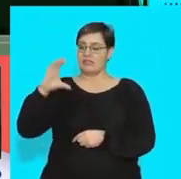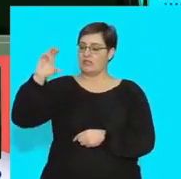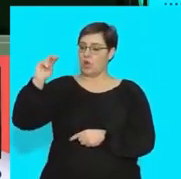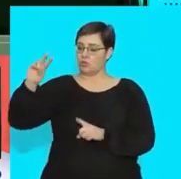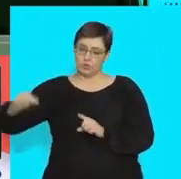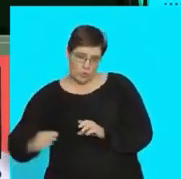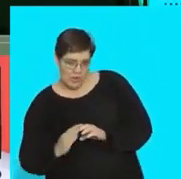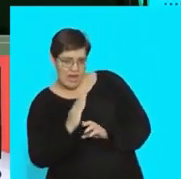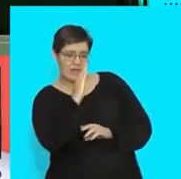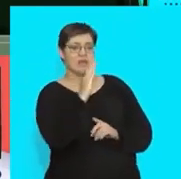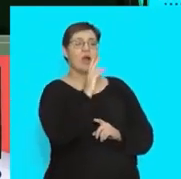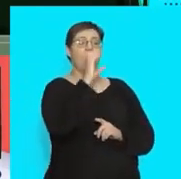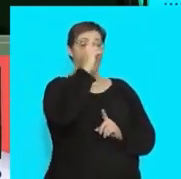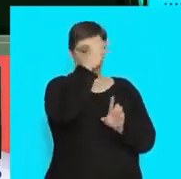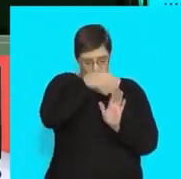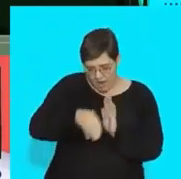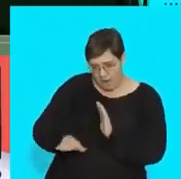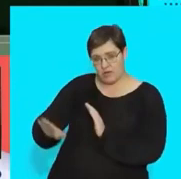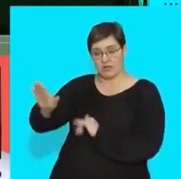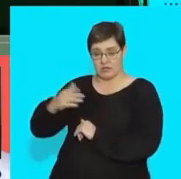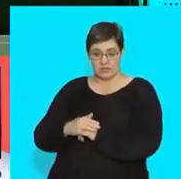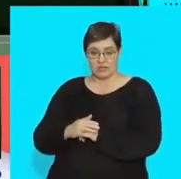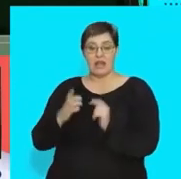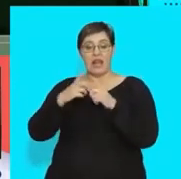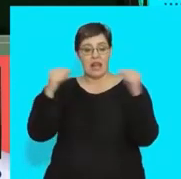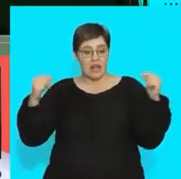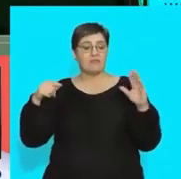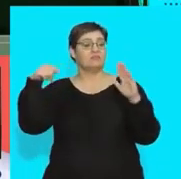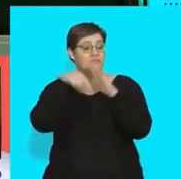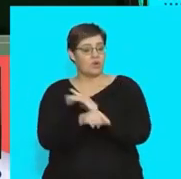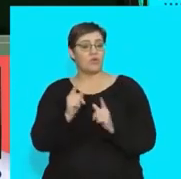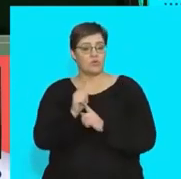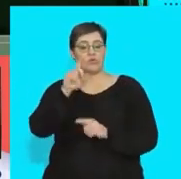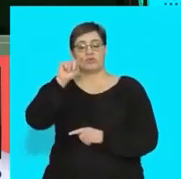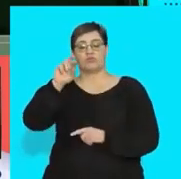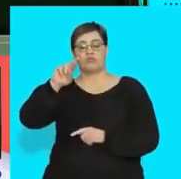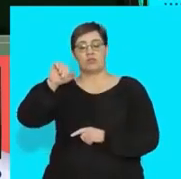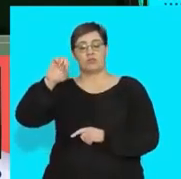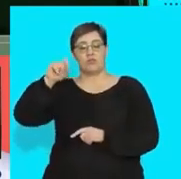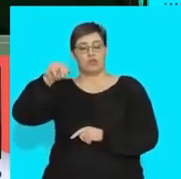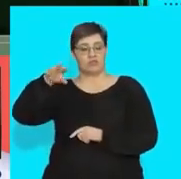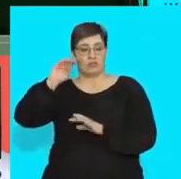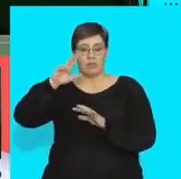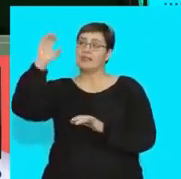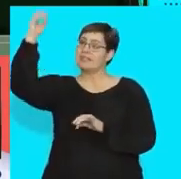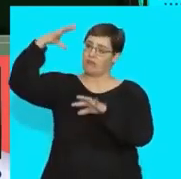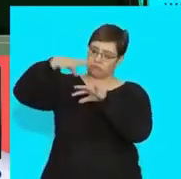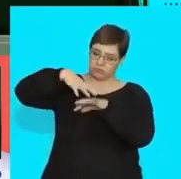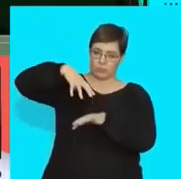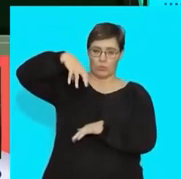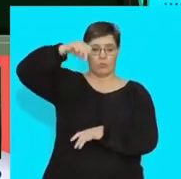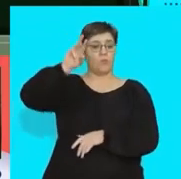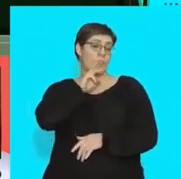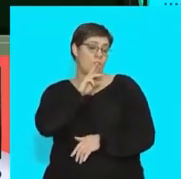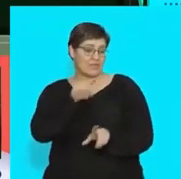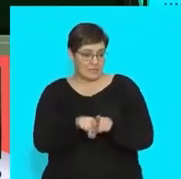carbon dioxide need to come in and out. Leaf also loses water through transpiration. So when we look at the structure